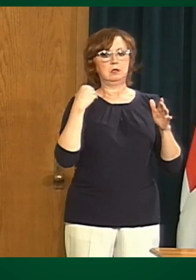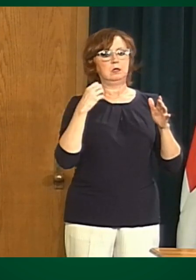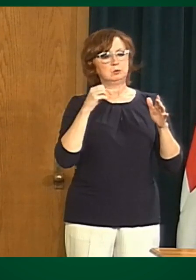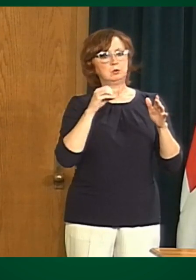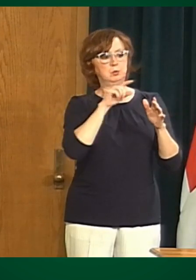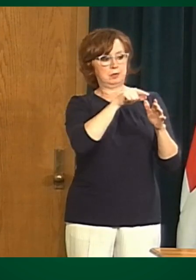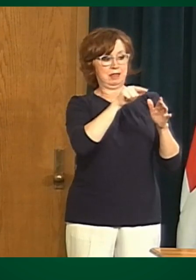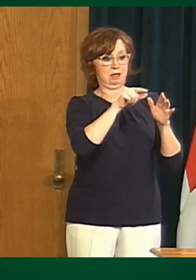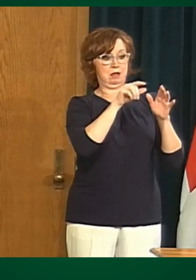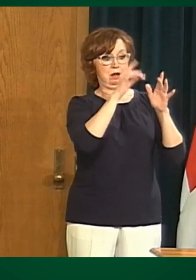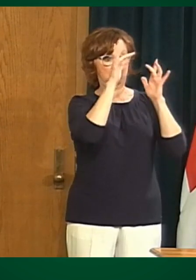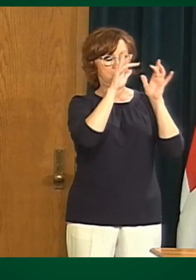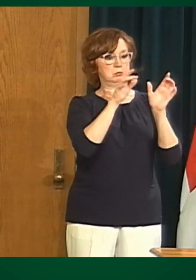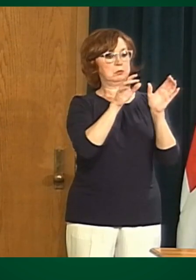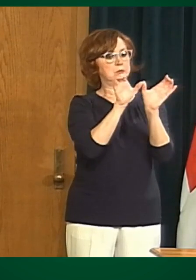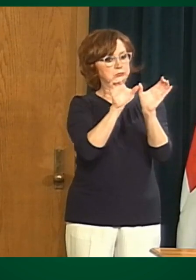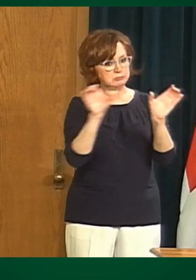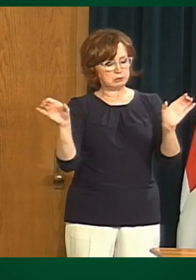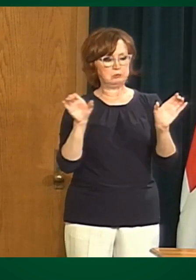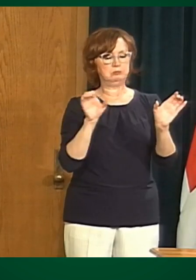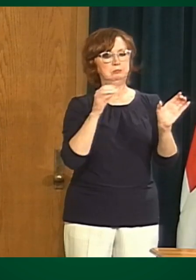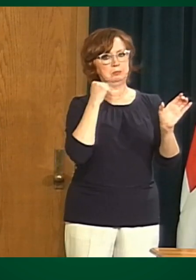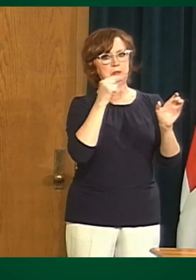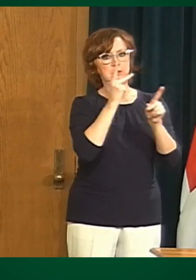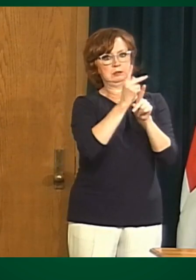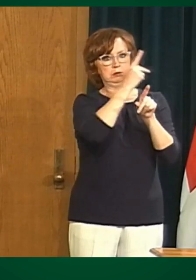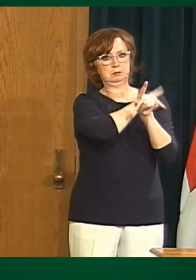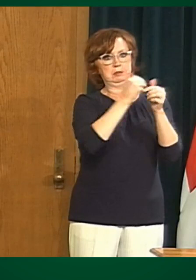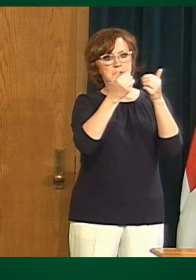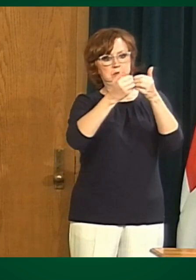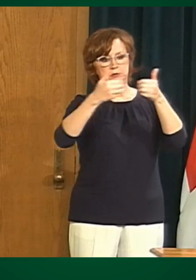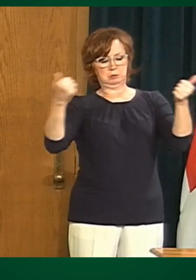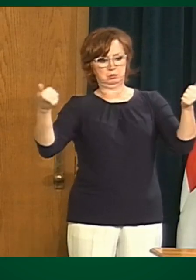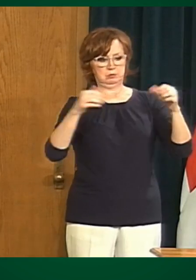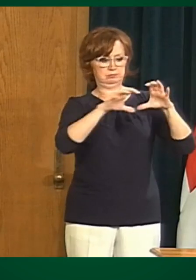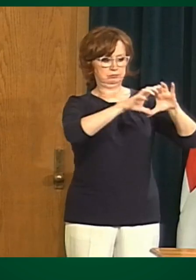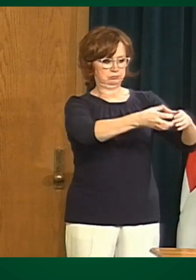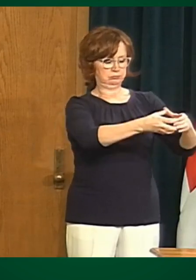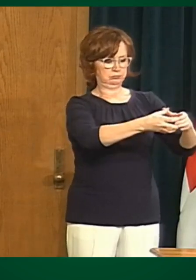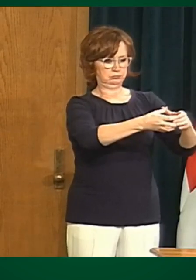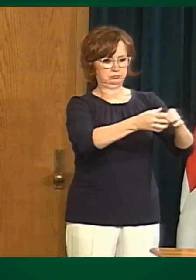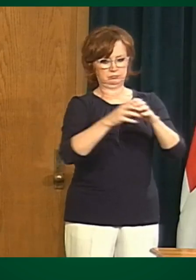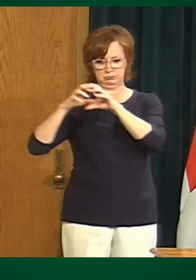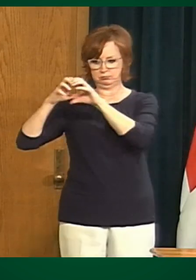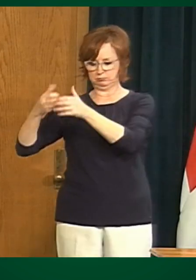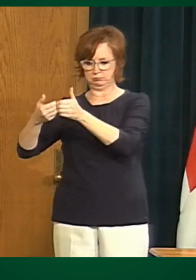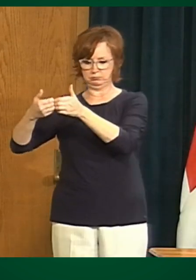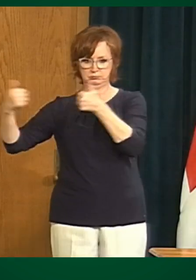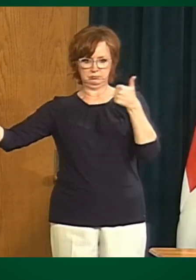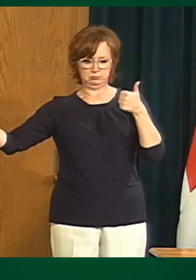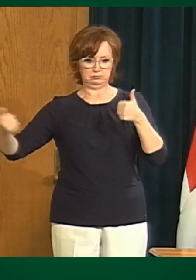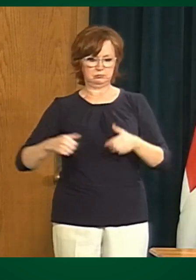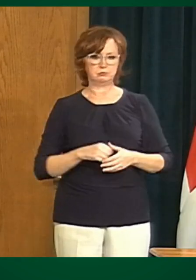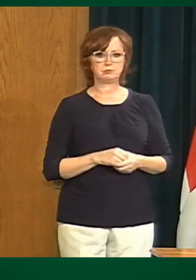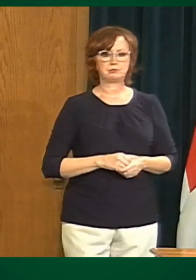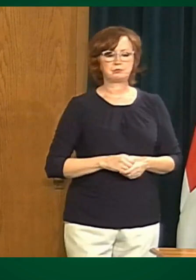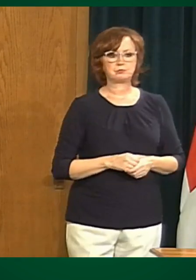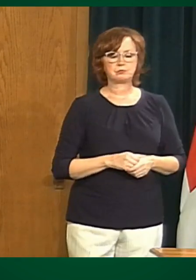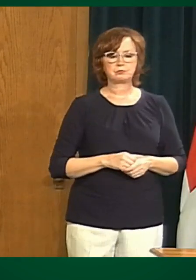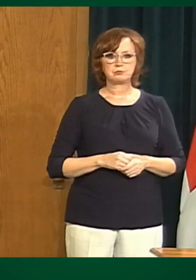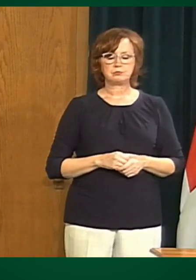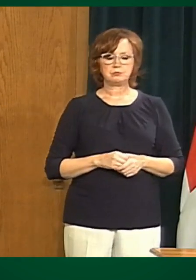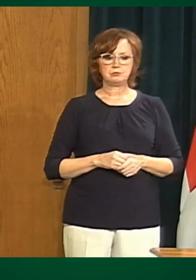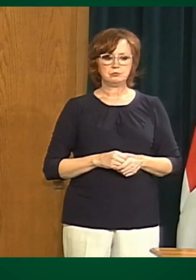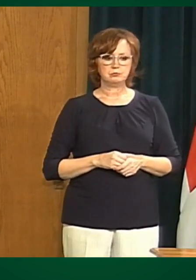hospital. So in that situation, the cohorting of patients, especially now that we're at the cluster,